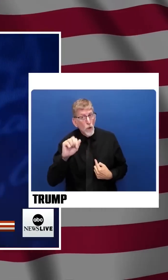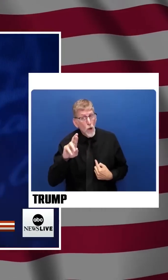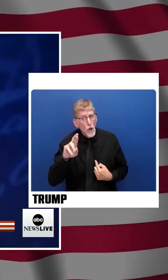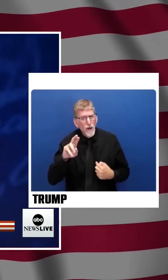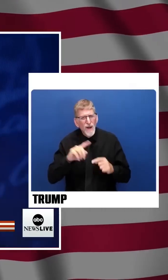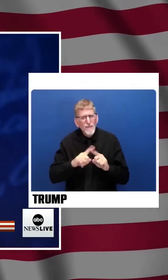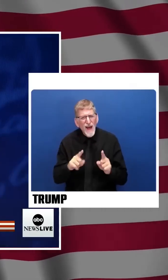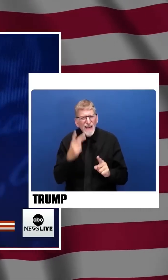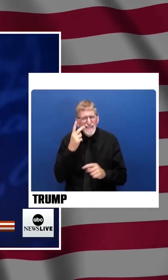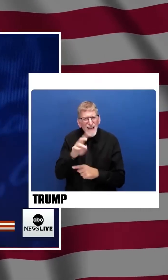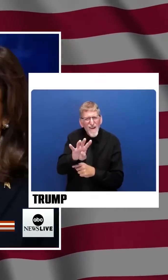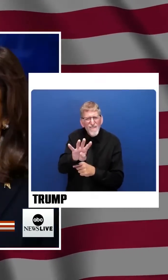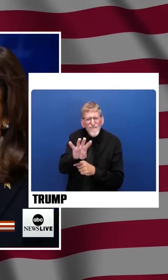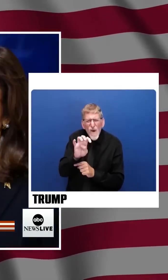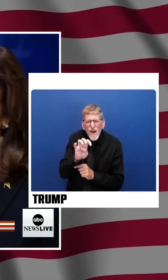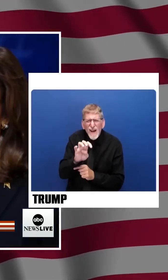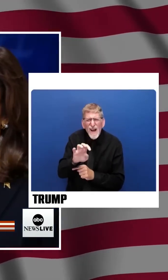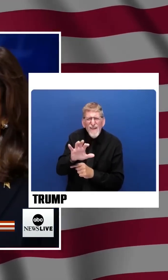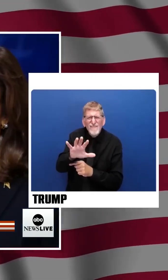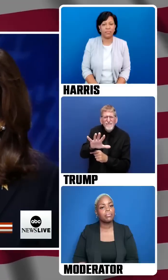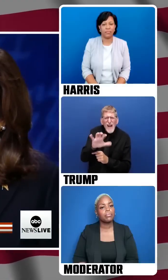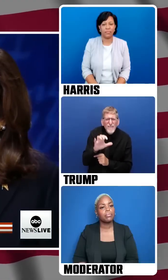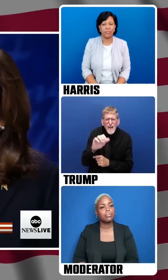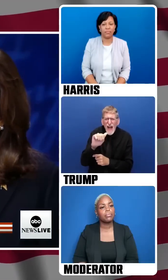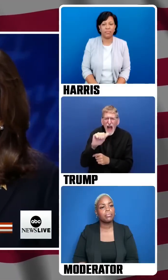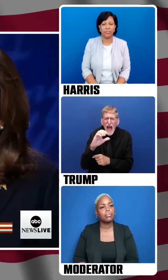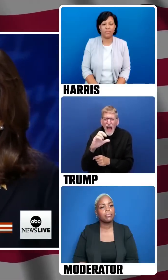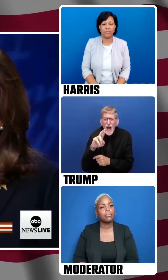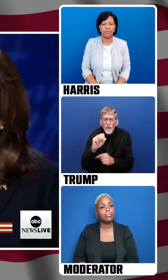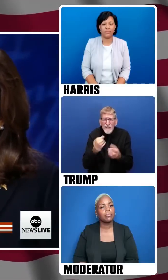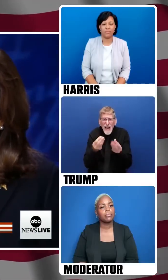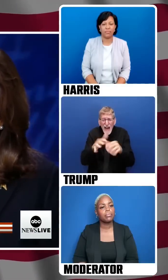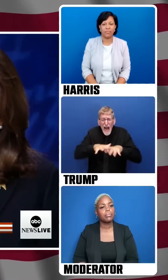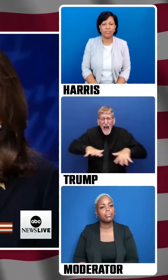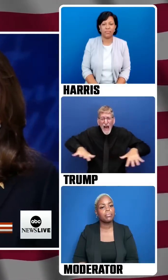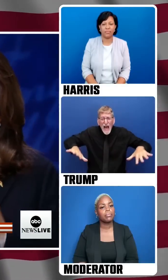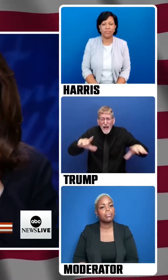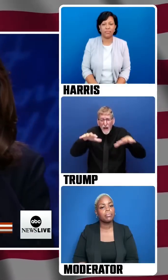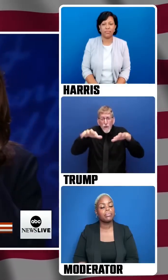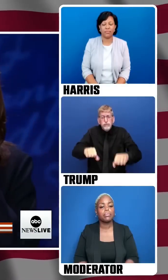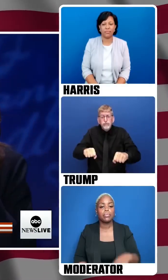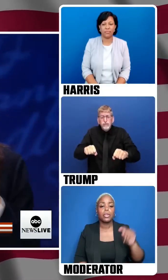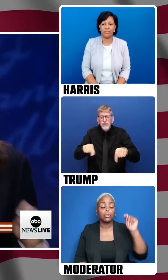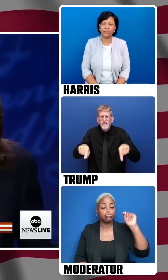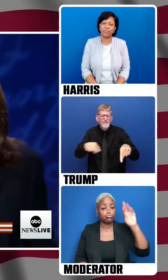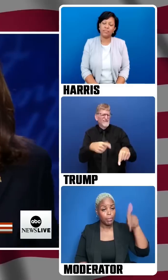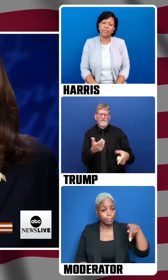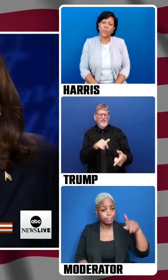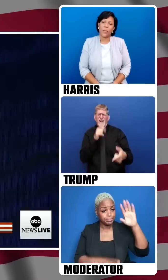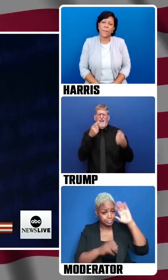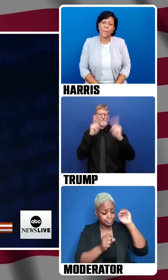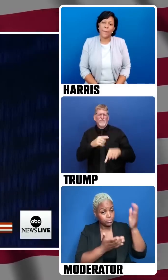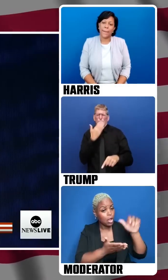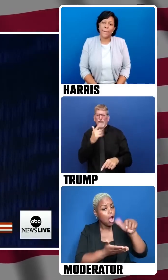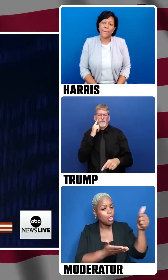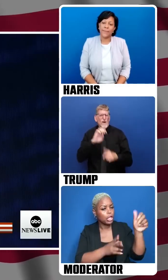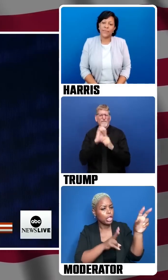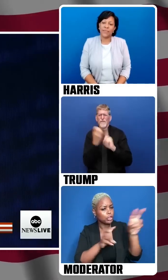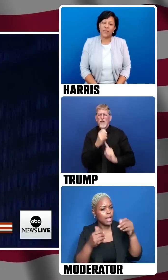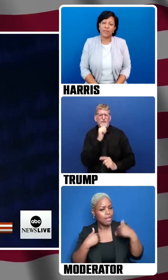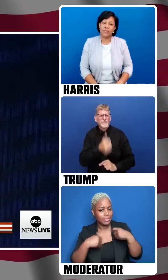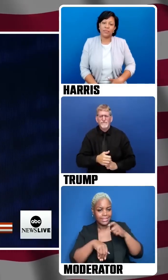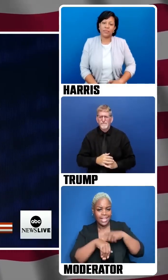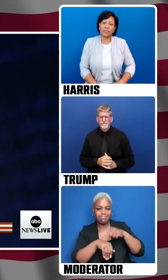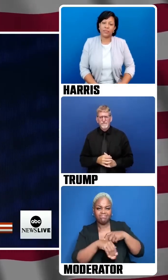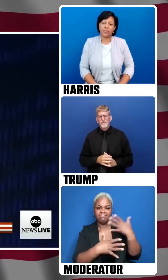400, 500 acres of desert President soil. Trump, we have a These lot of are not good issues things that we for the have to get environment, to. as We're she out of time. understands. Thank you. Lindsay, thank you. We have